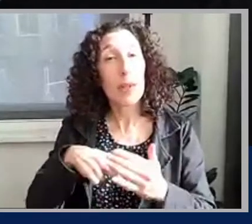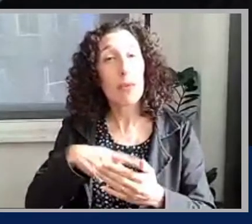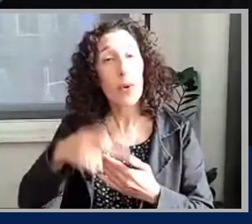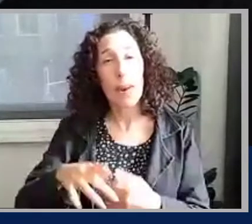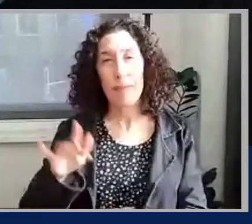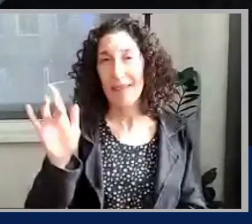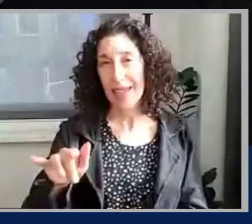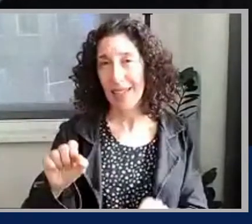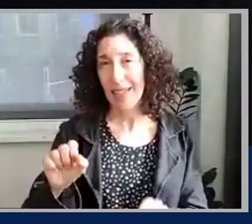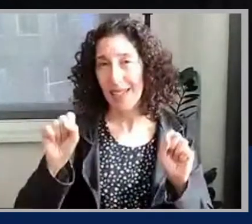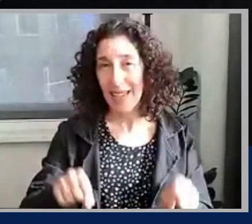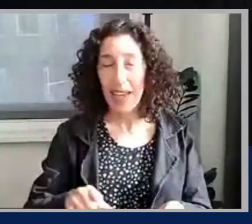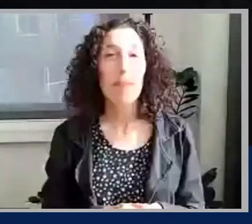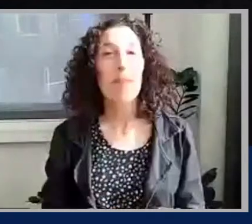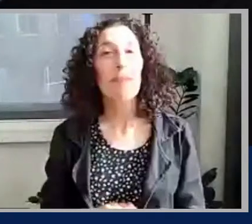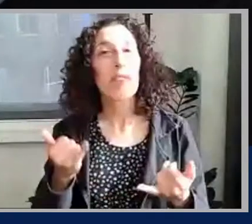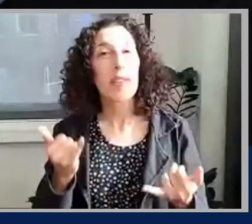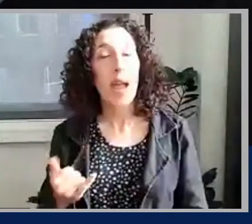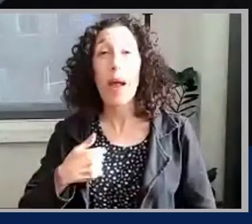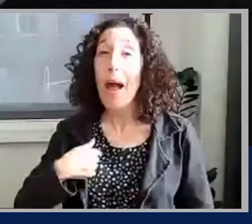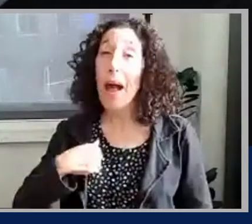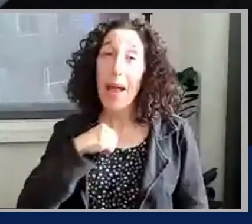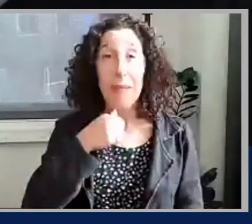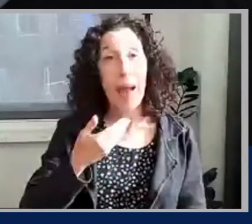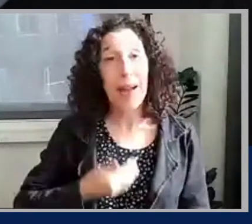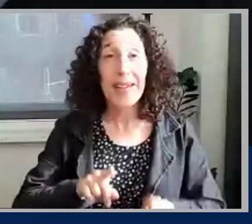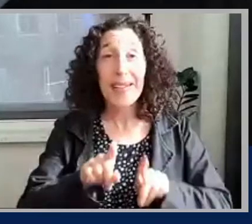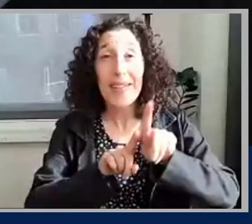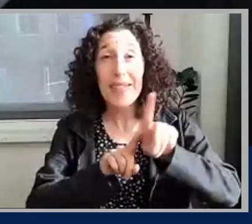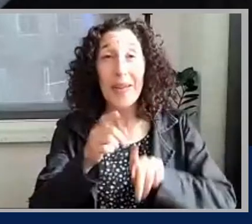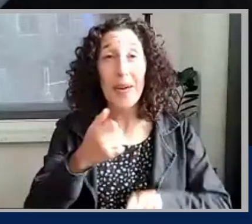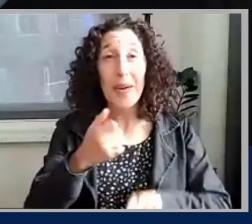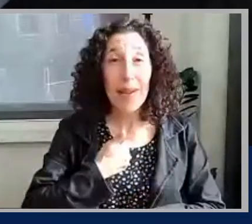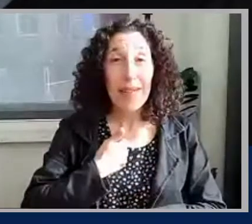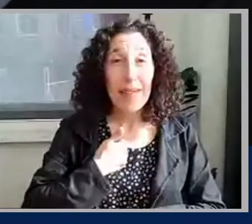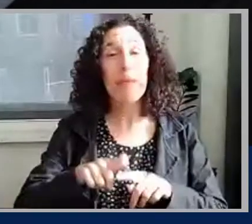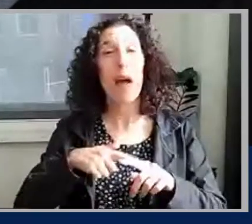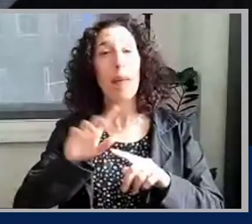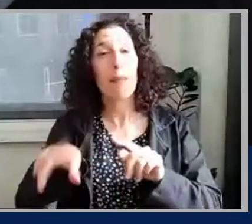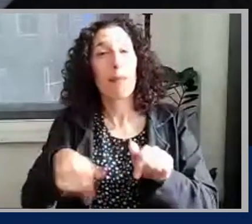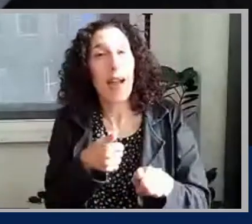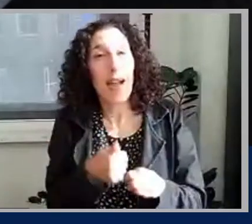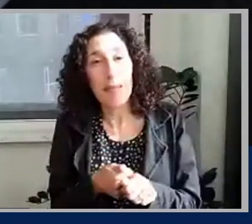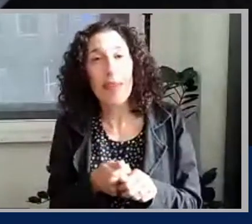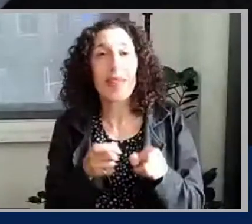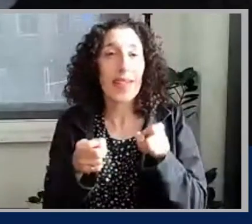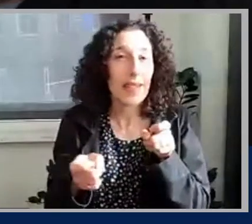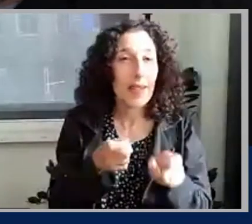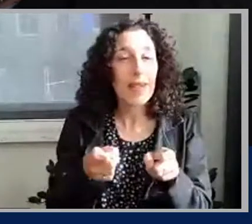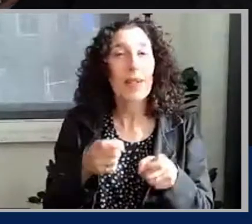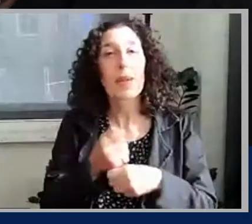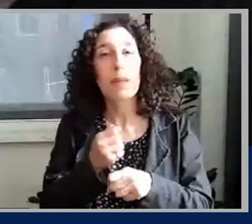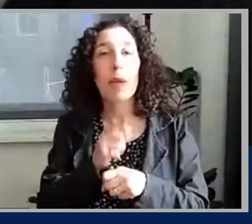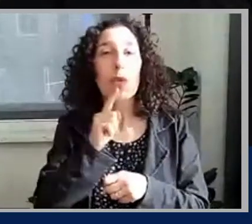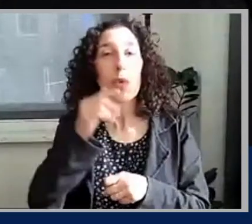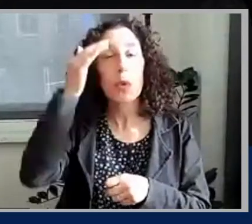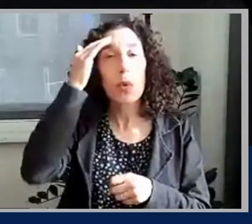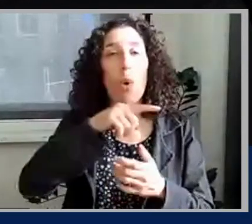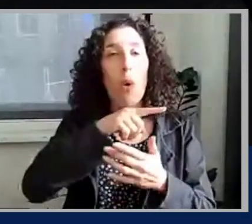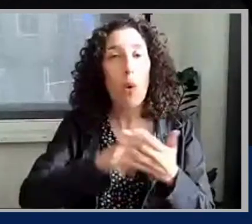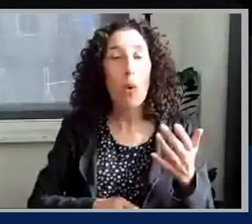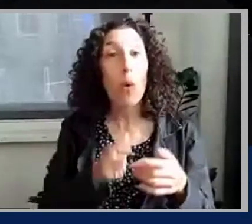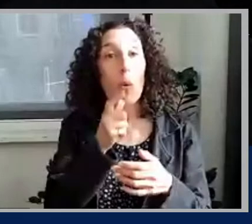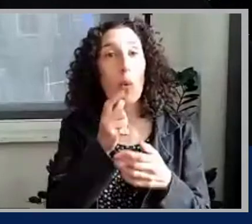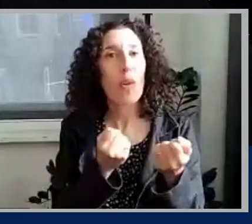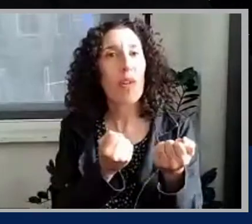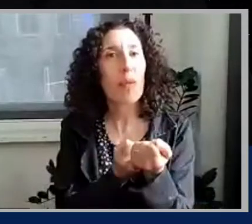with the housekeeping, such as Astro Live is supported through a NASA cooperative agreement awarded to the New York Space Grant Consortium, and other important things